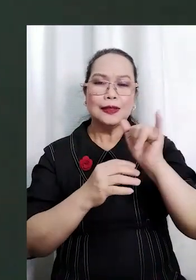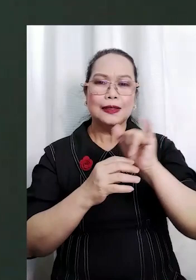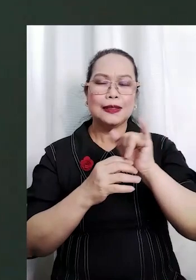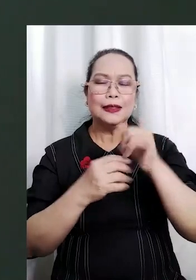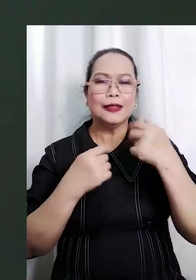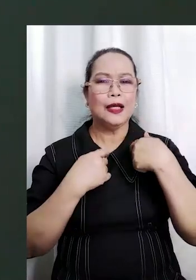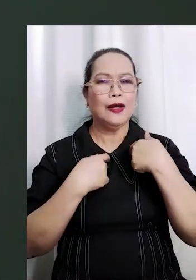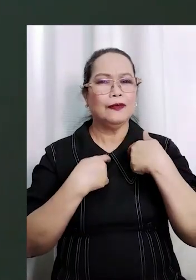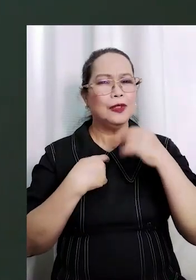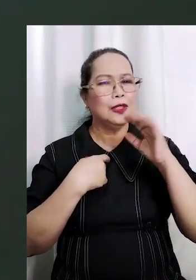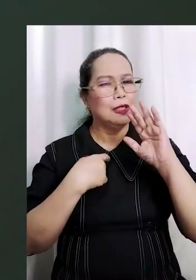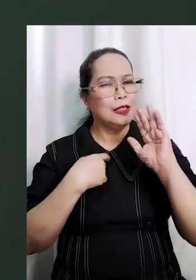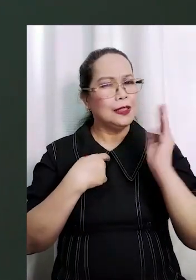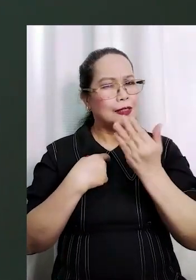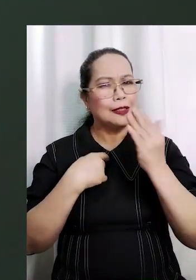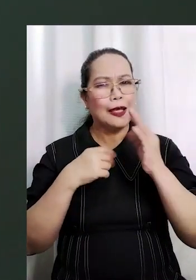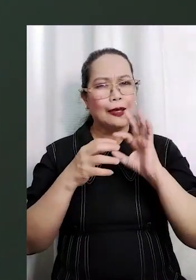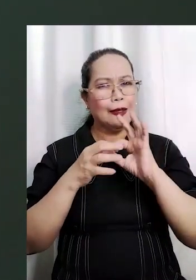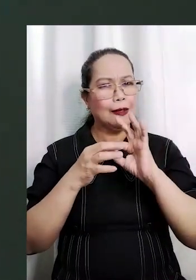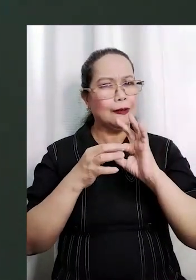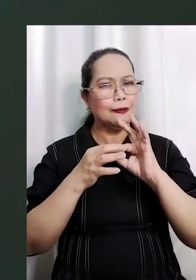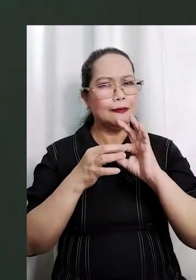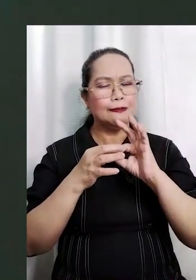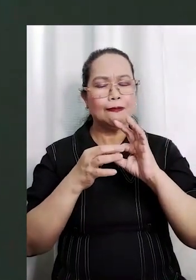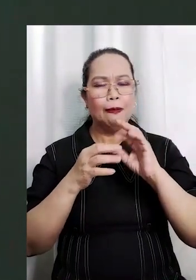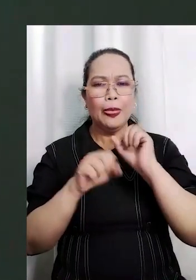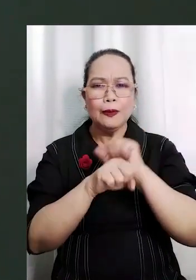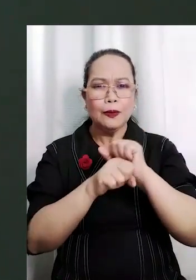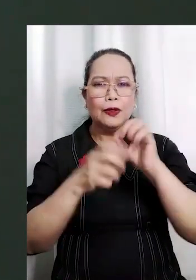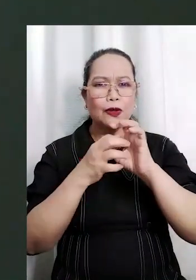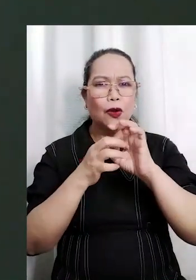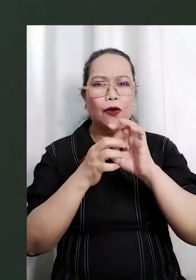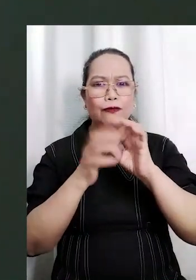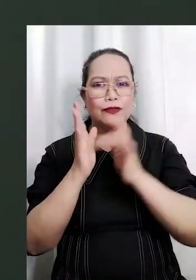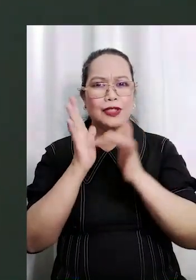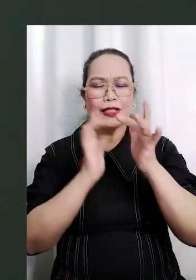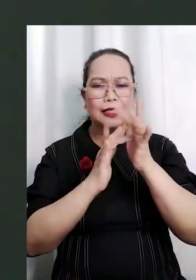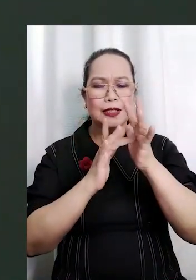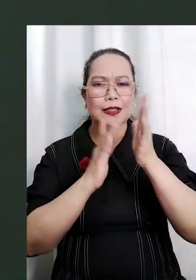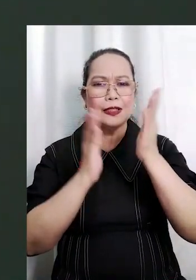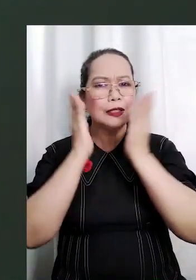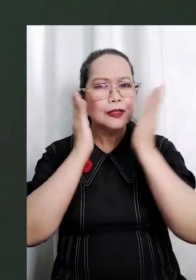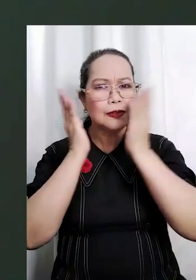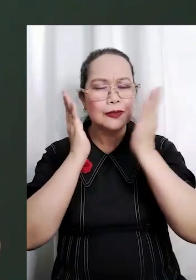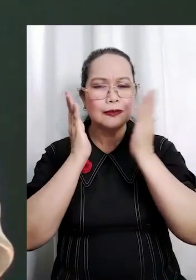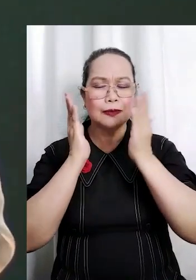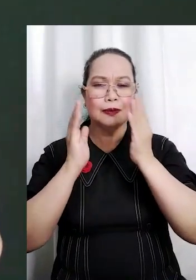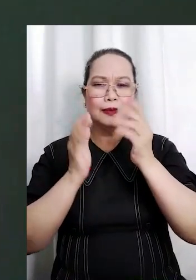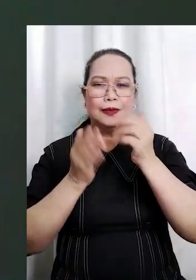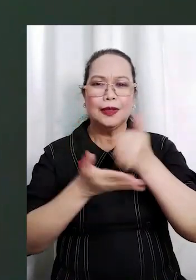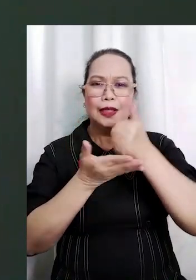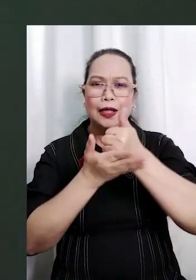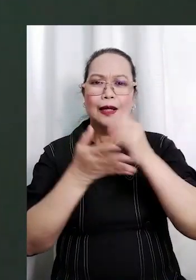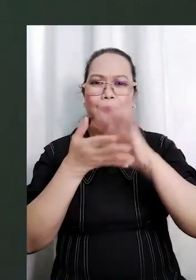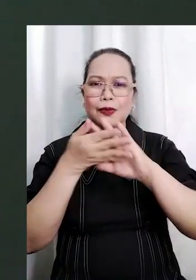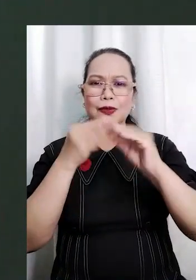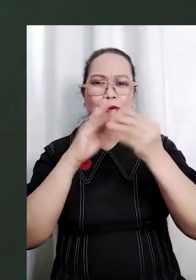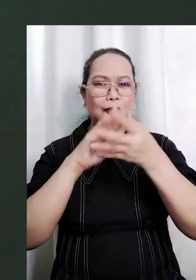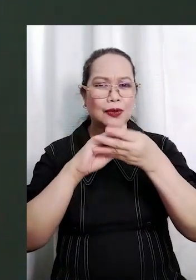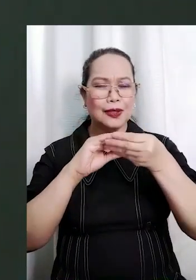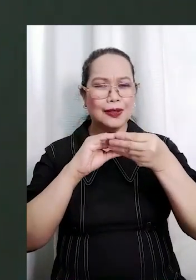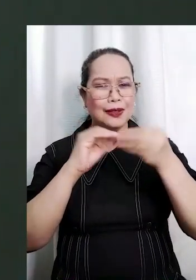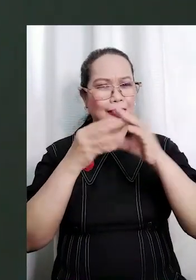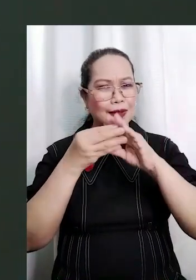of vignettes of Jesus engaged in serving. And these stories should help us